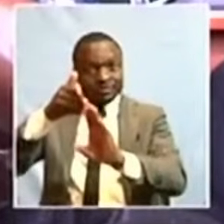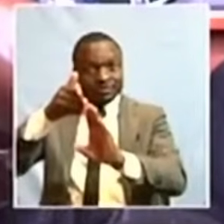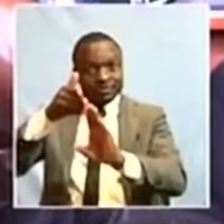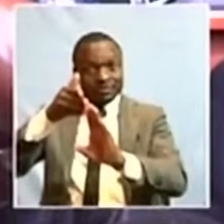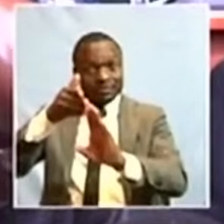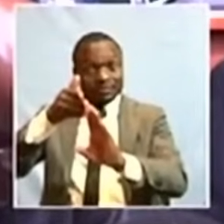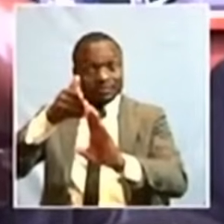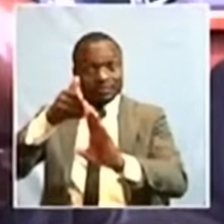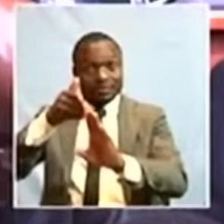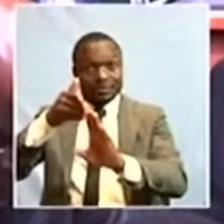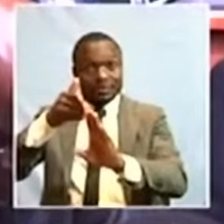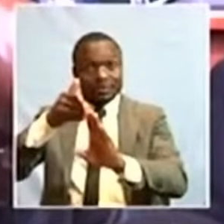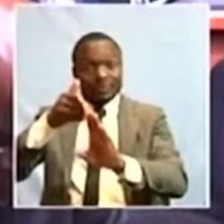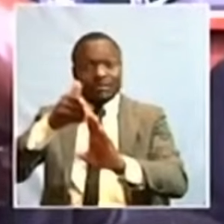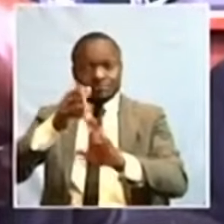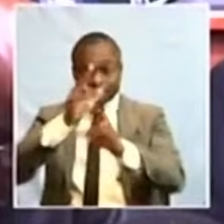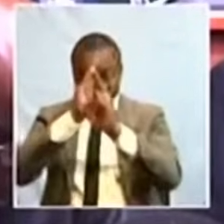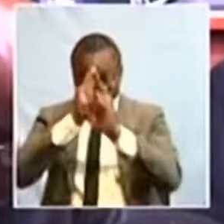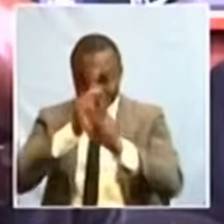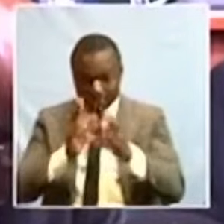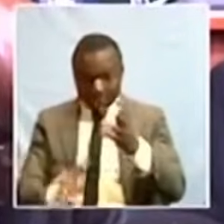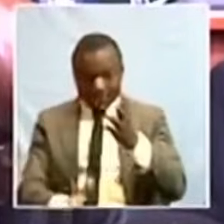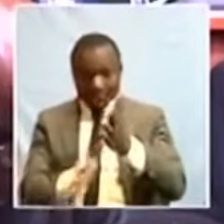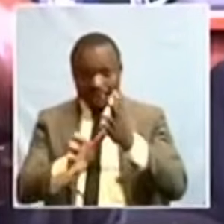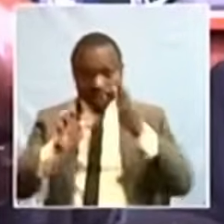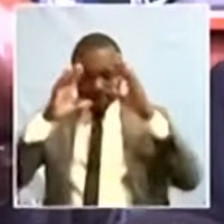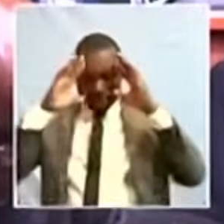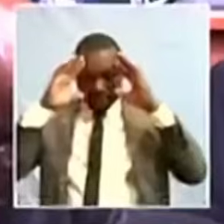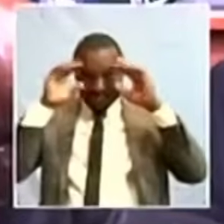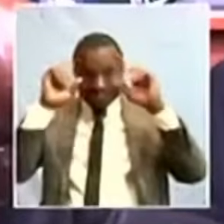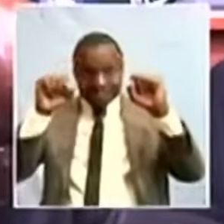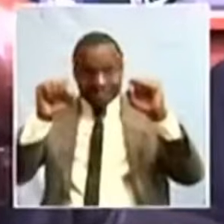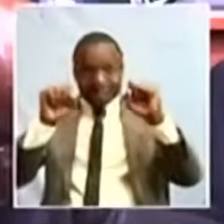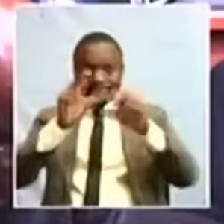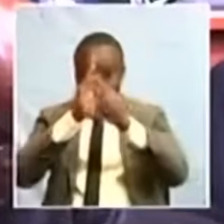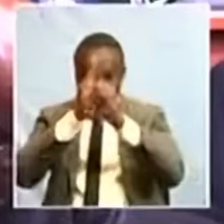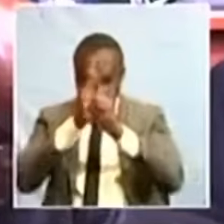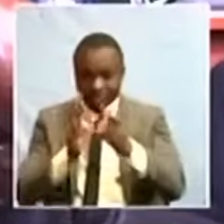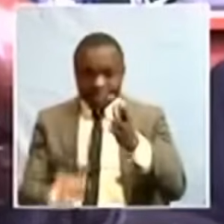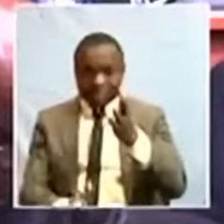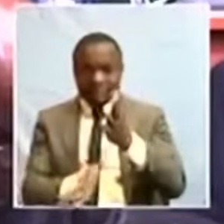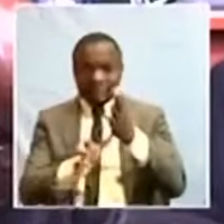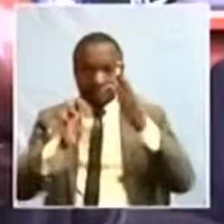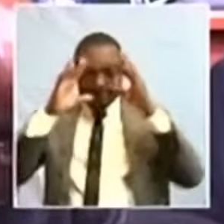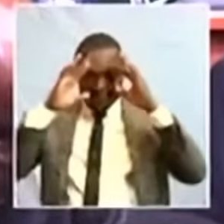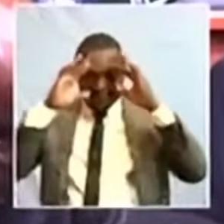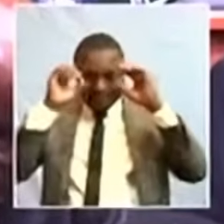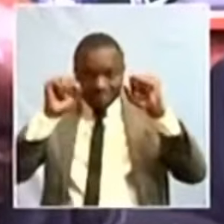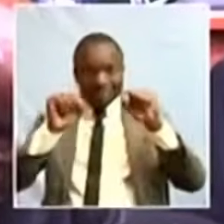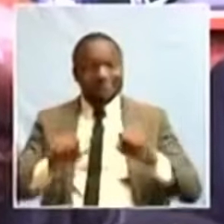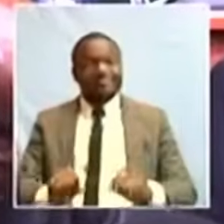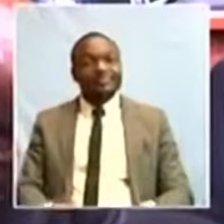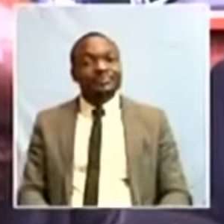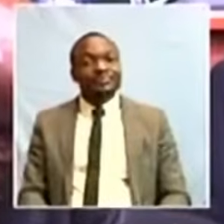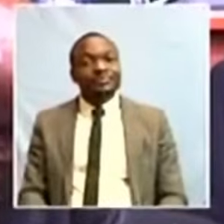without notice, Ma'am, our Honor the Vice President. Our Honor the Vice President,